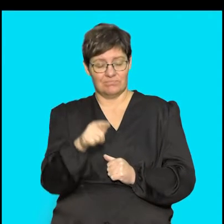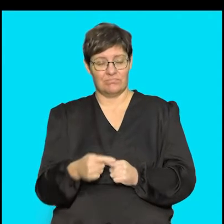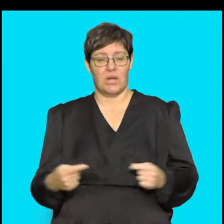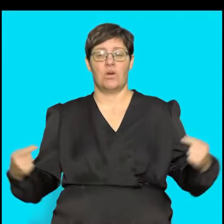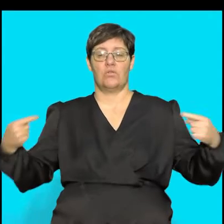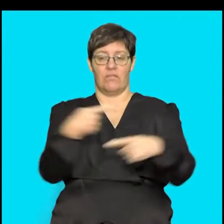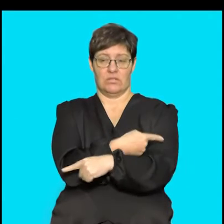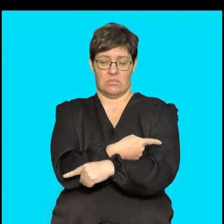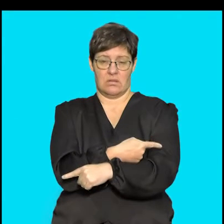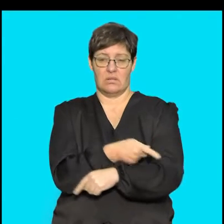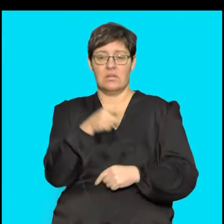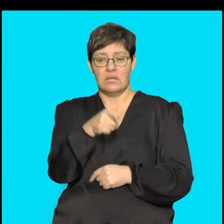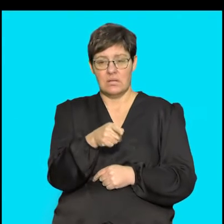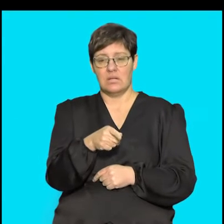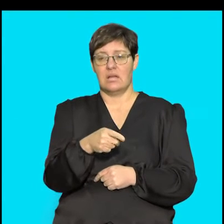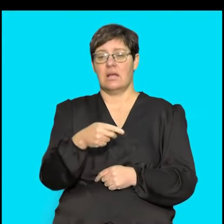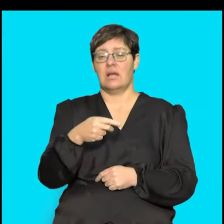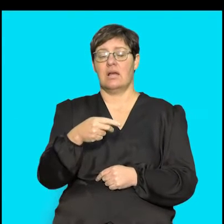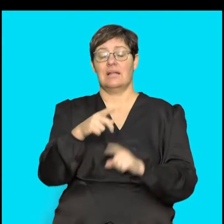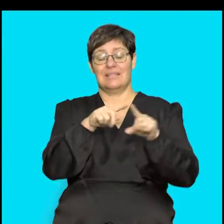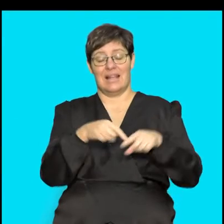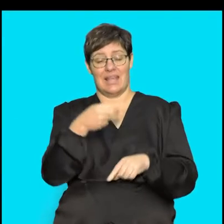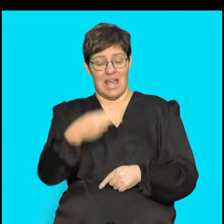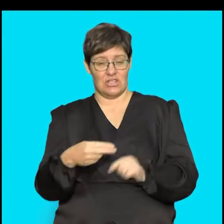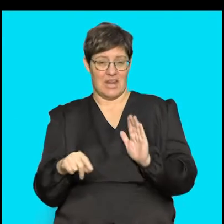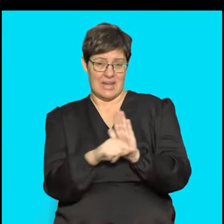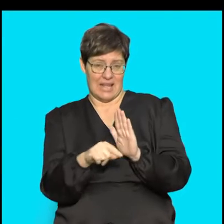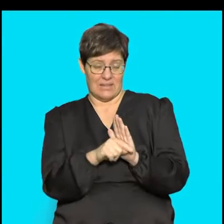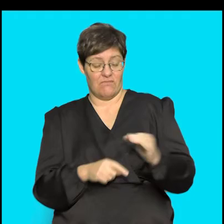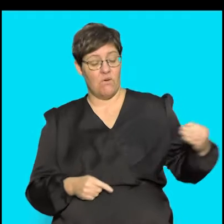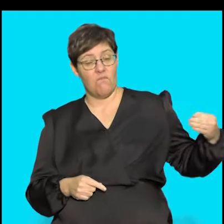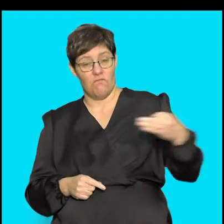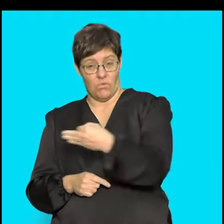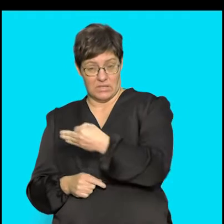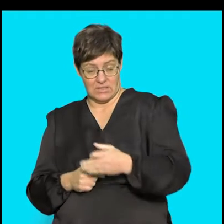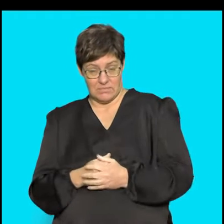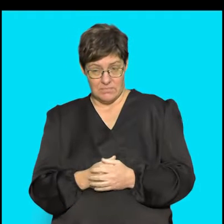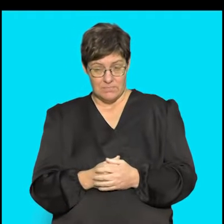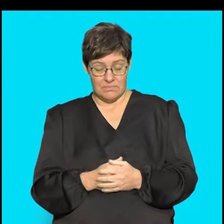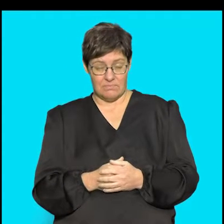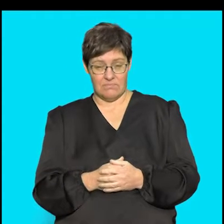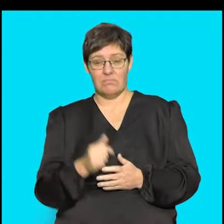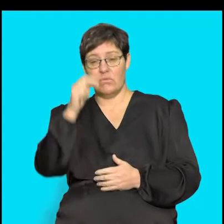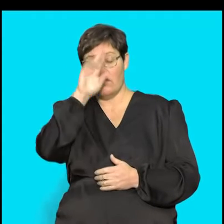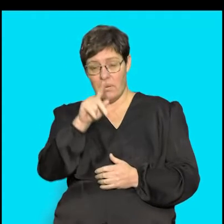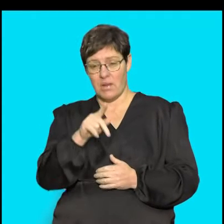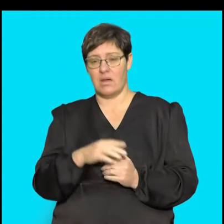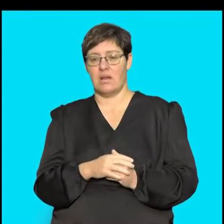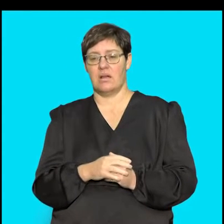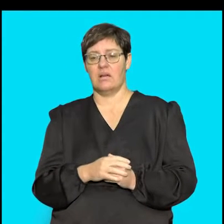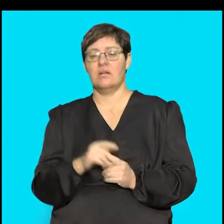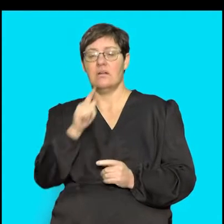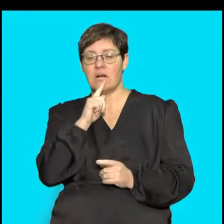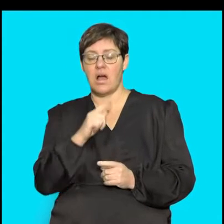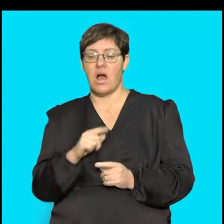a reversible reaction, and this delta H is negative is for our forward reaction. Please remember the enthalpy